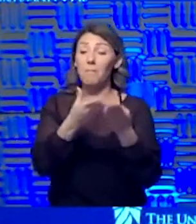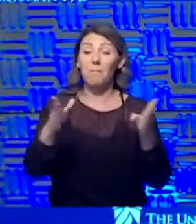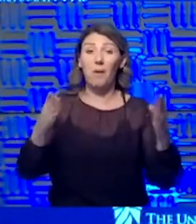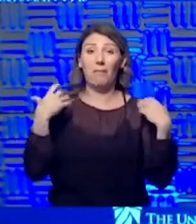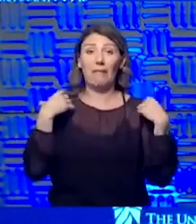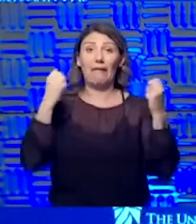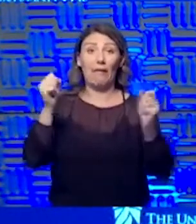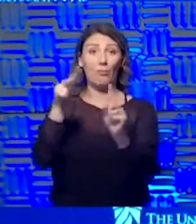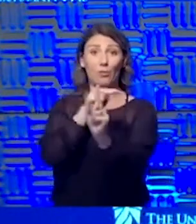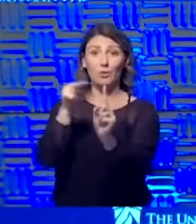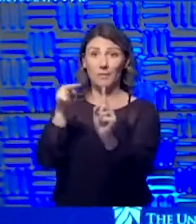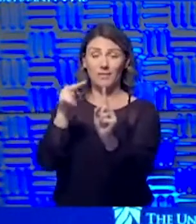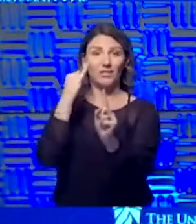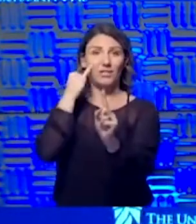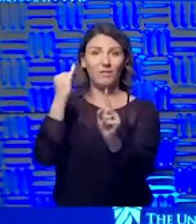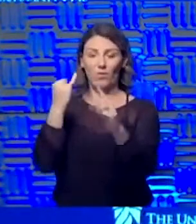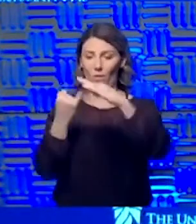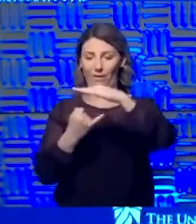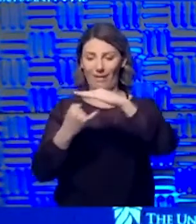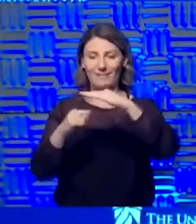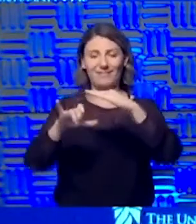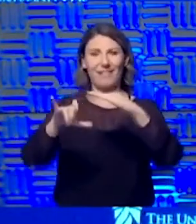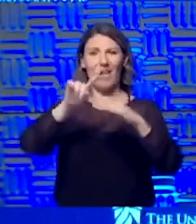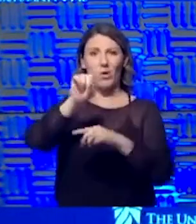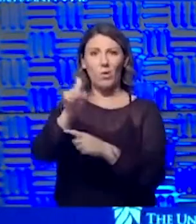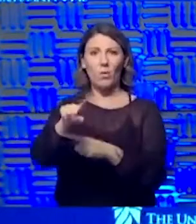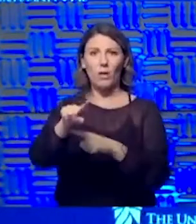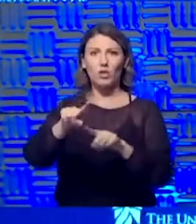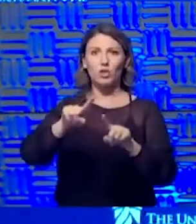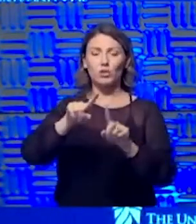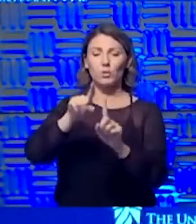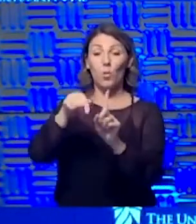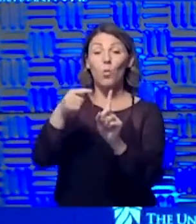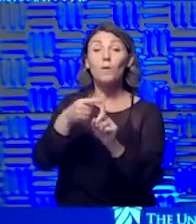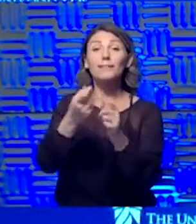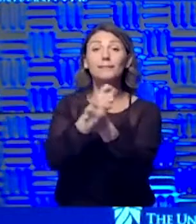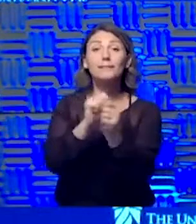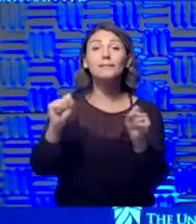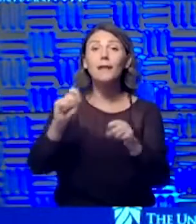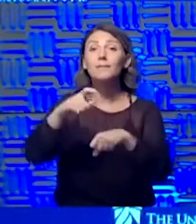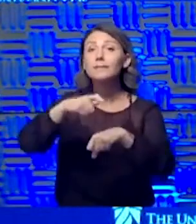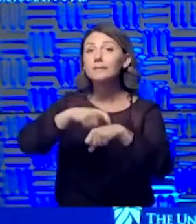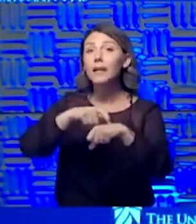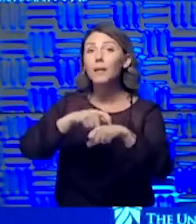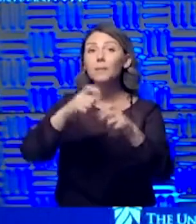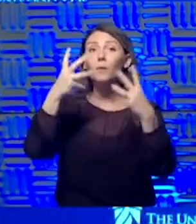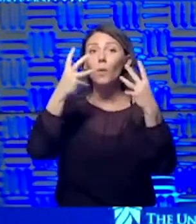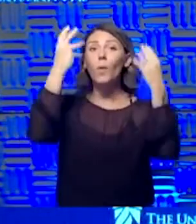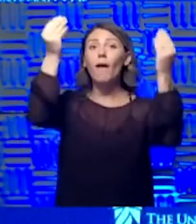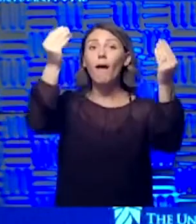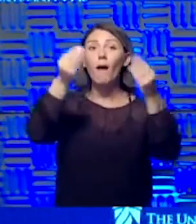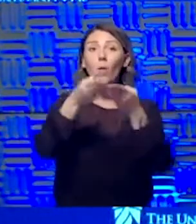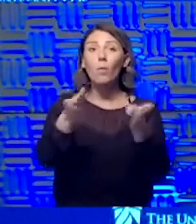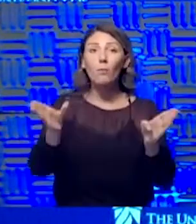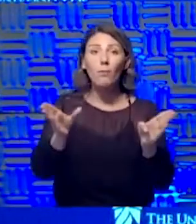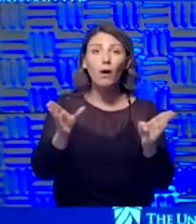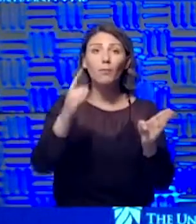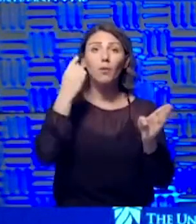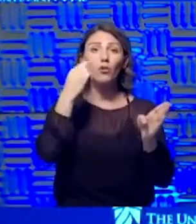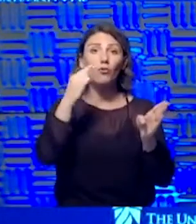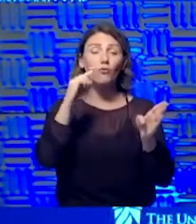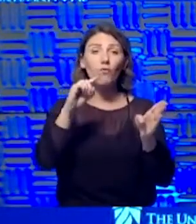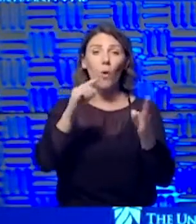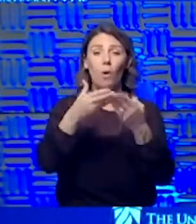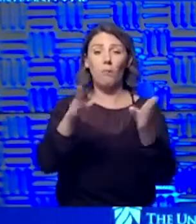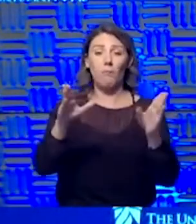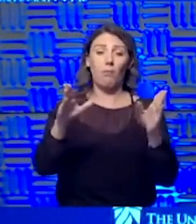standpoint, if you just isolated the question and said, when's the safest time to go back out into the public, just from a public health standpoint,